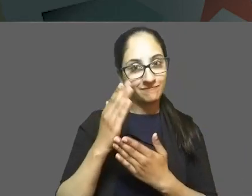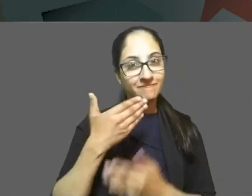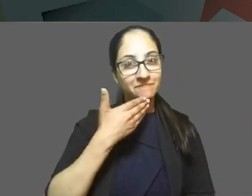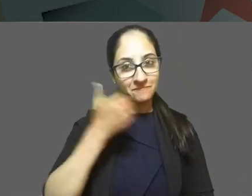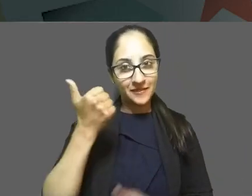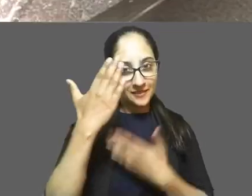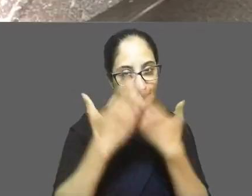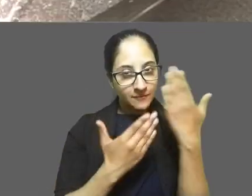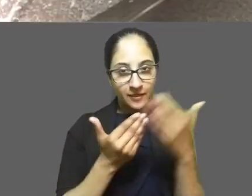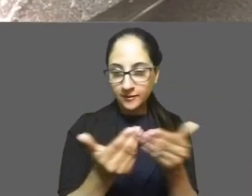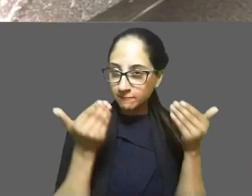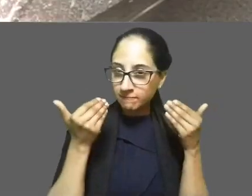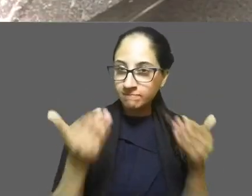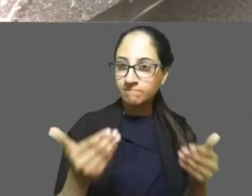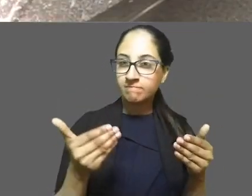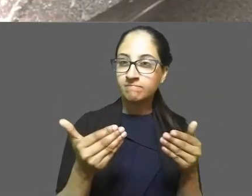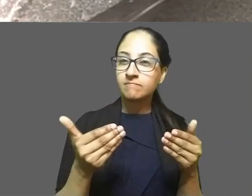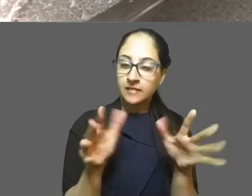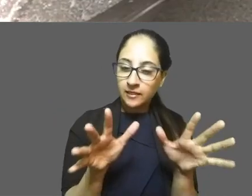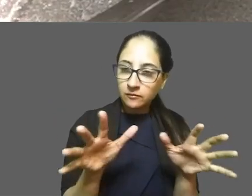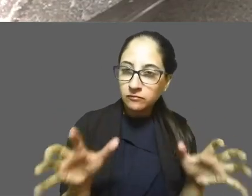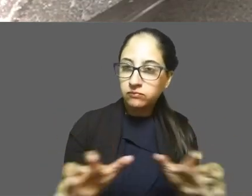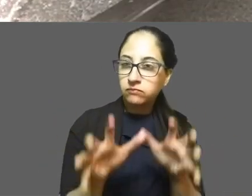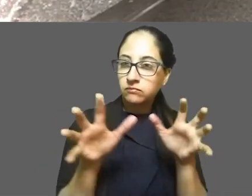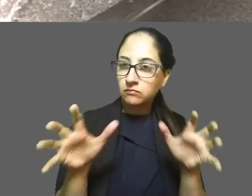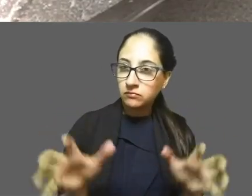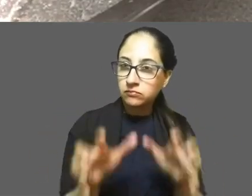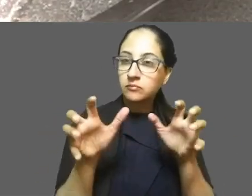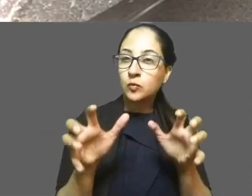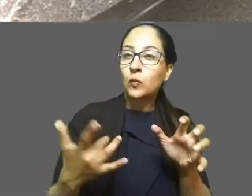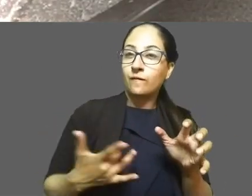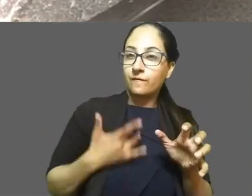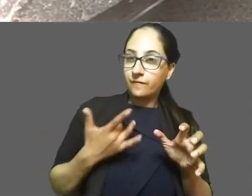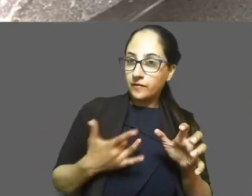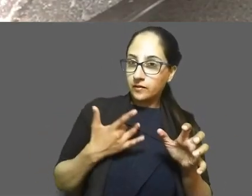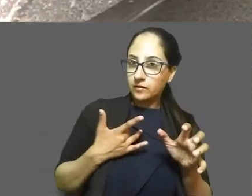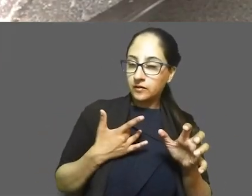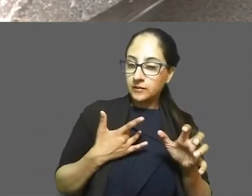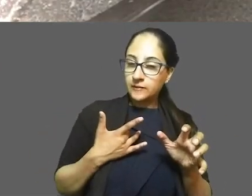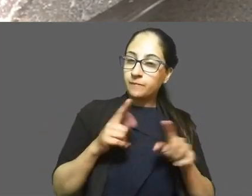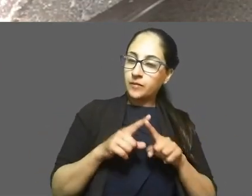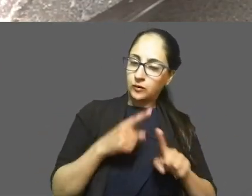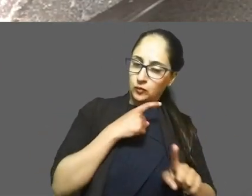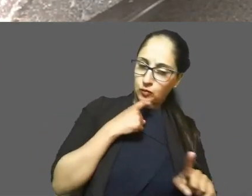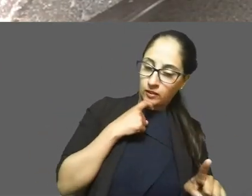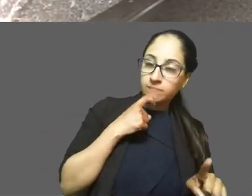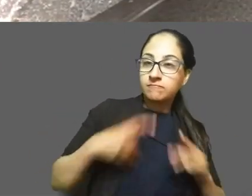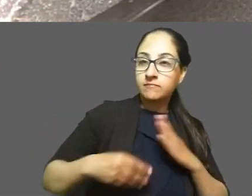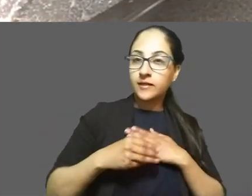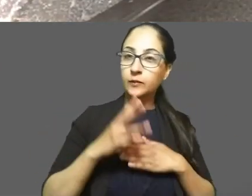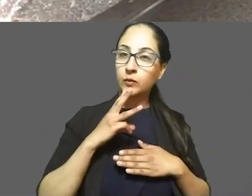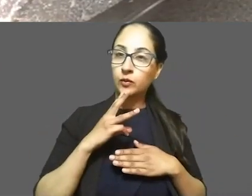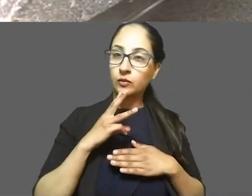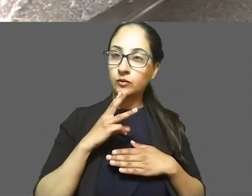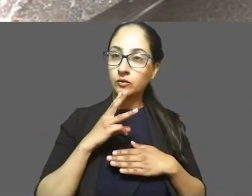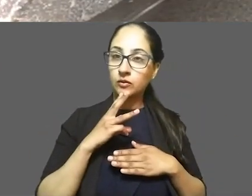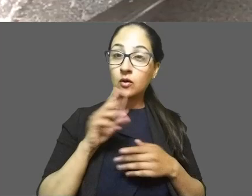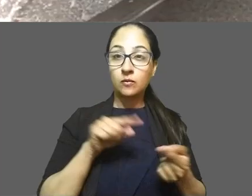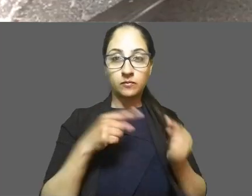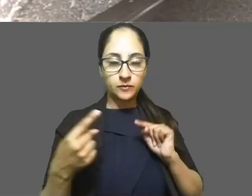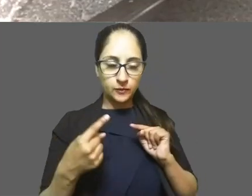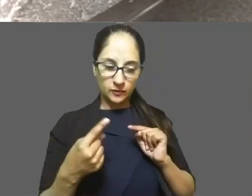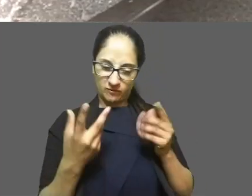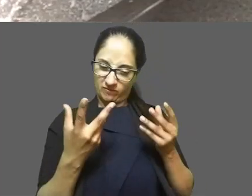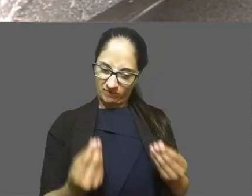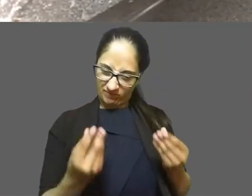hands? Yeah, you know, that really is the best way here. That really allows you to